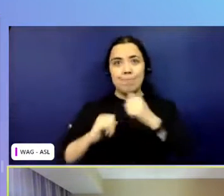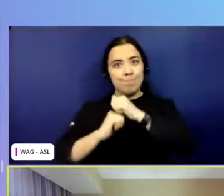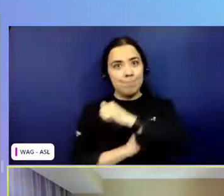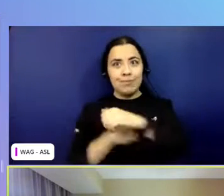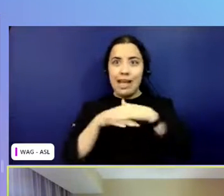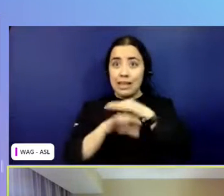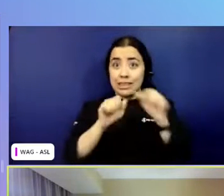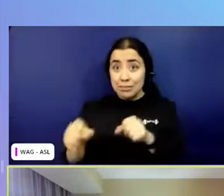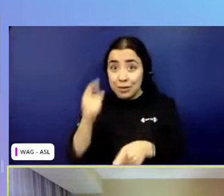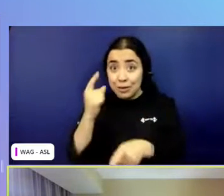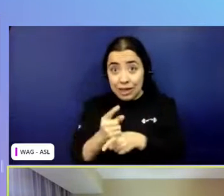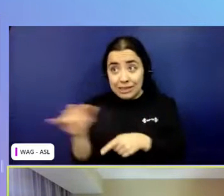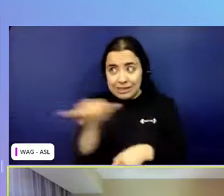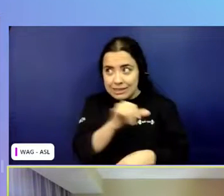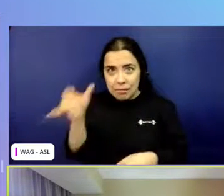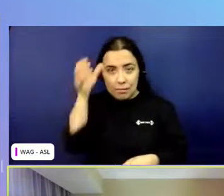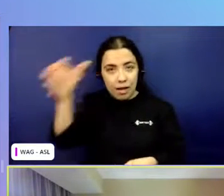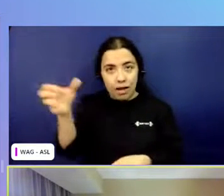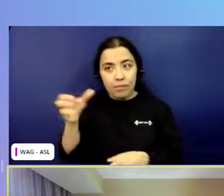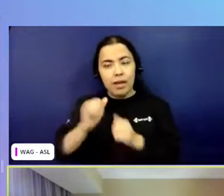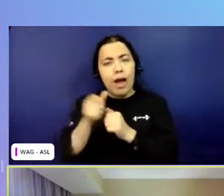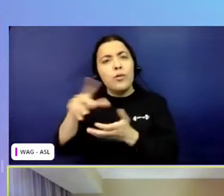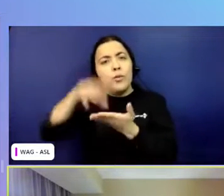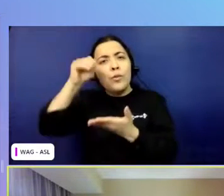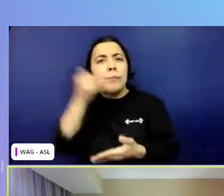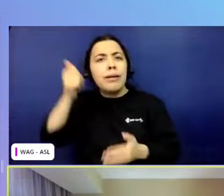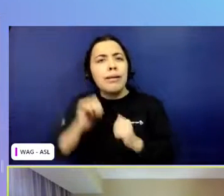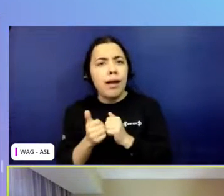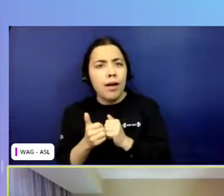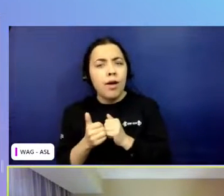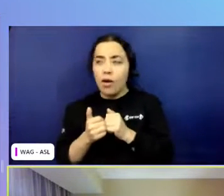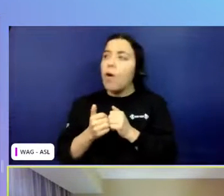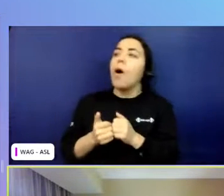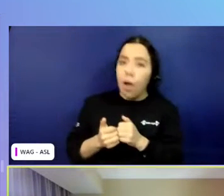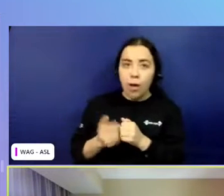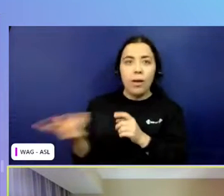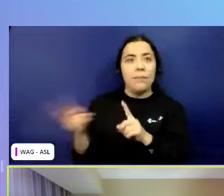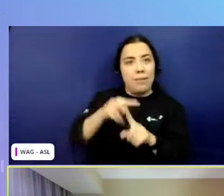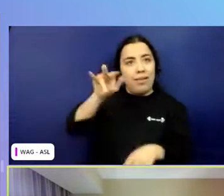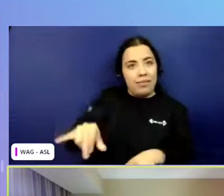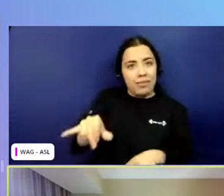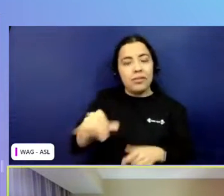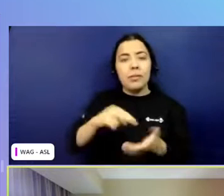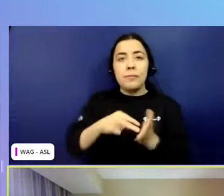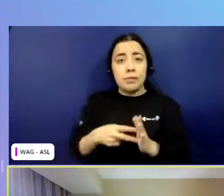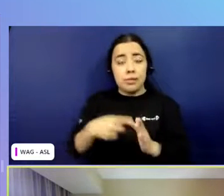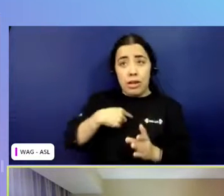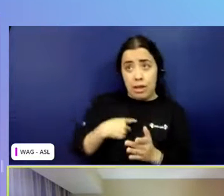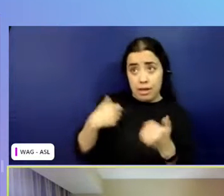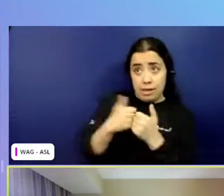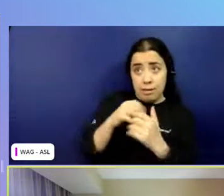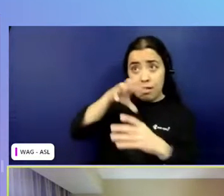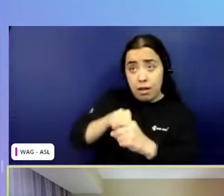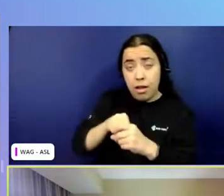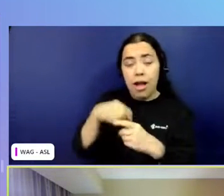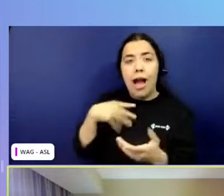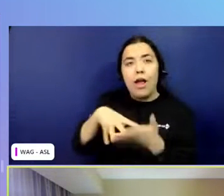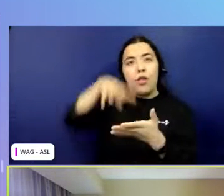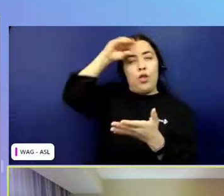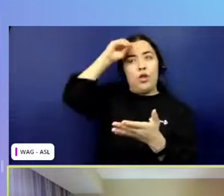of accessibility? It allows participants to take away what they will. It